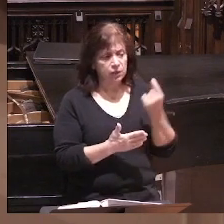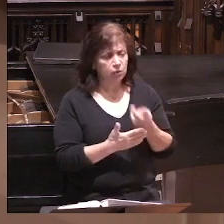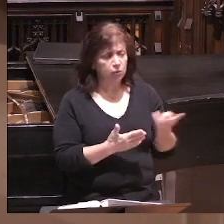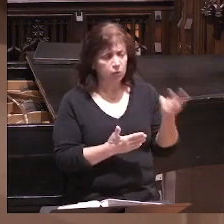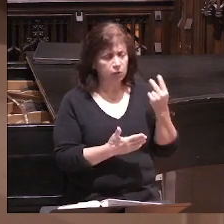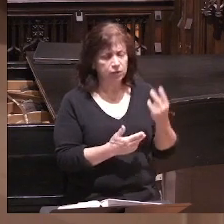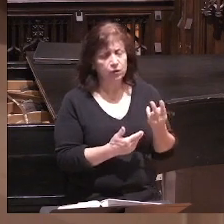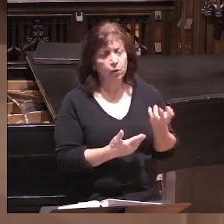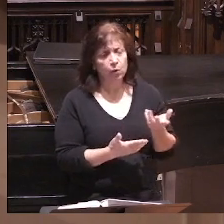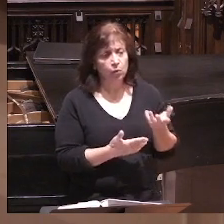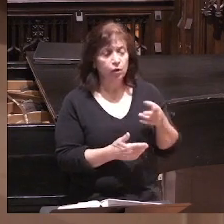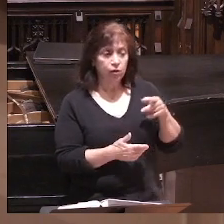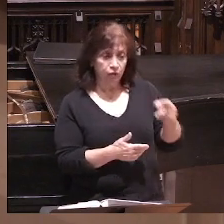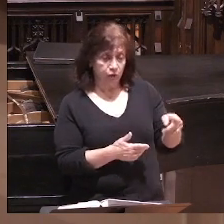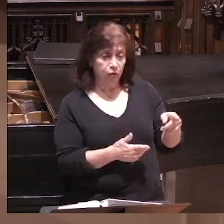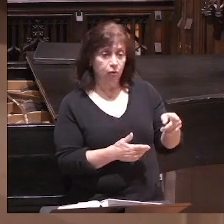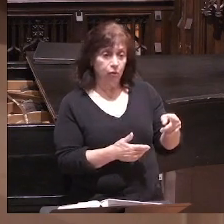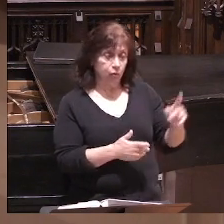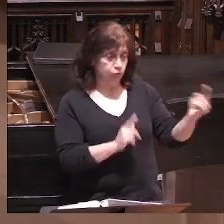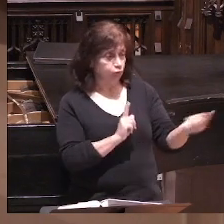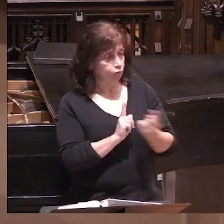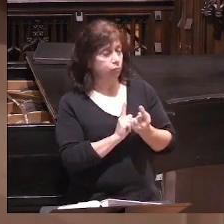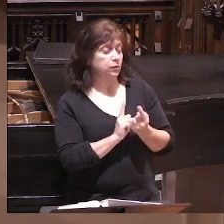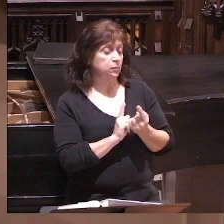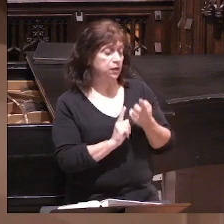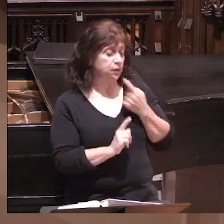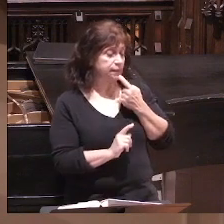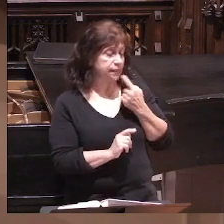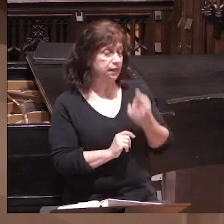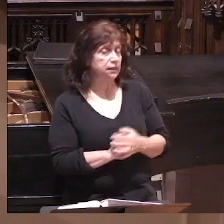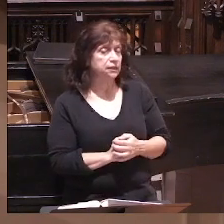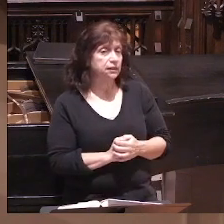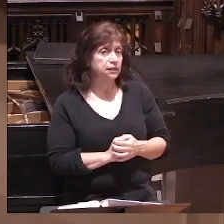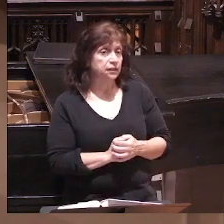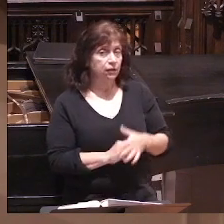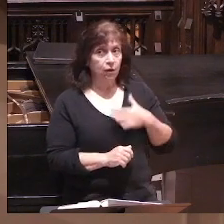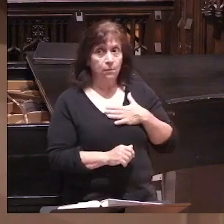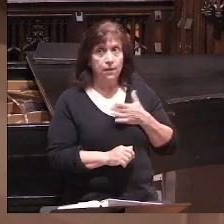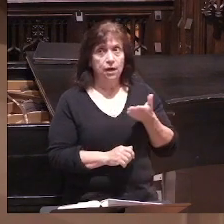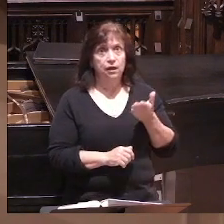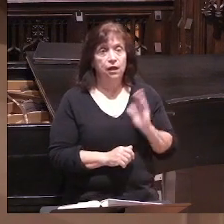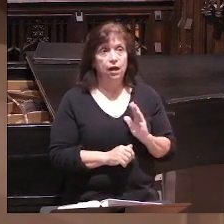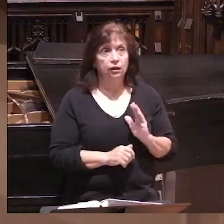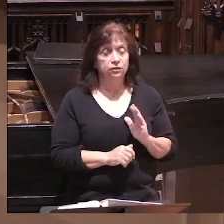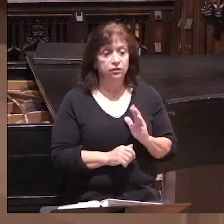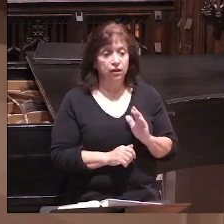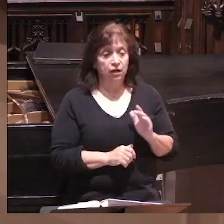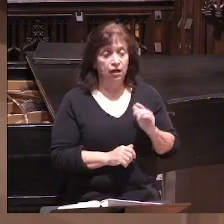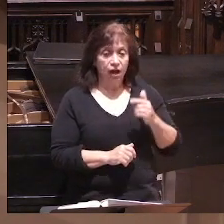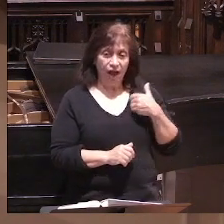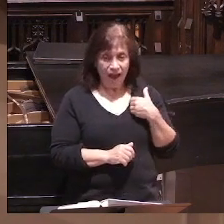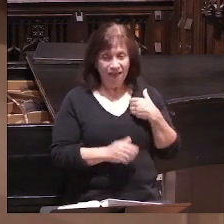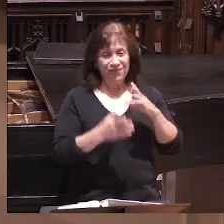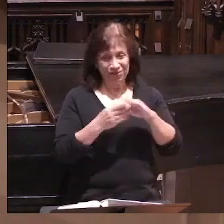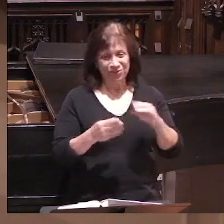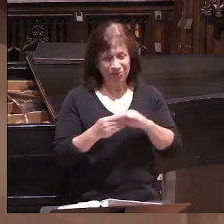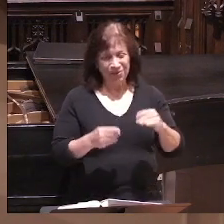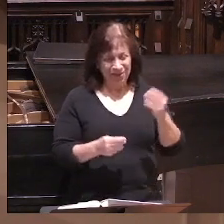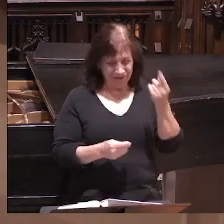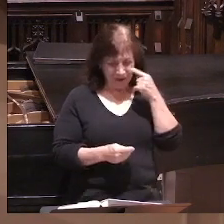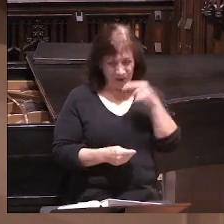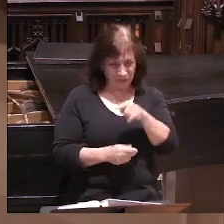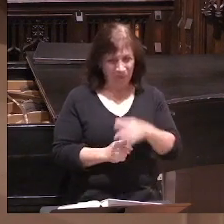ago that you came up to me and said, oh my gosh, I have a story to tell.